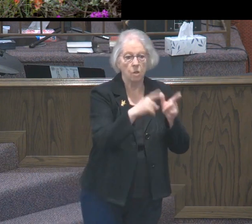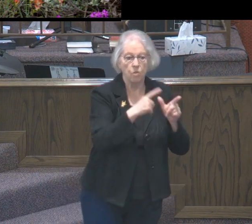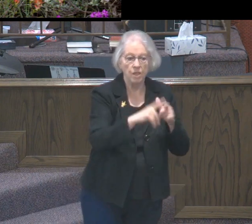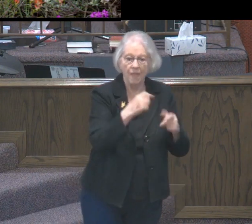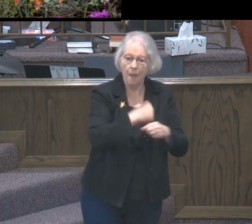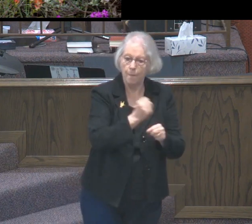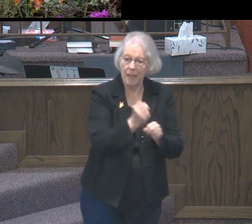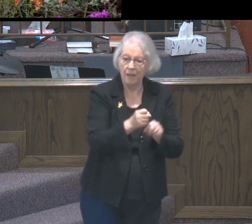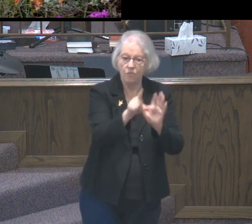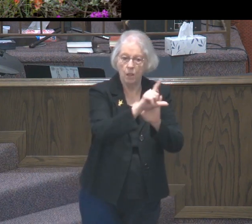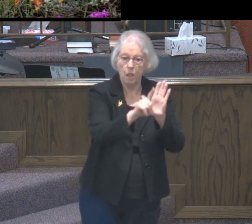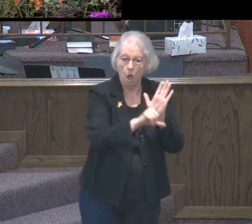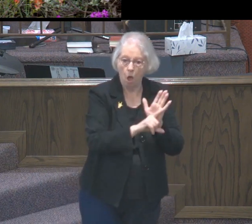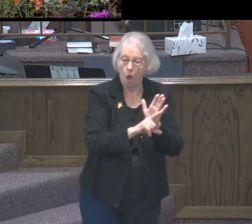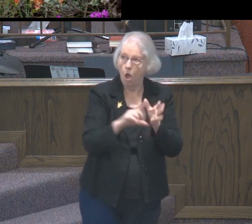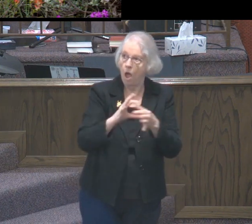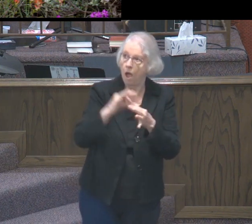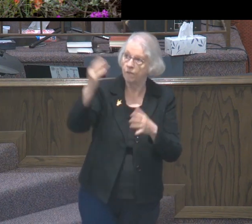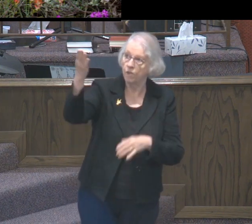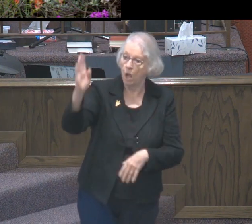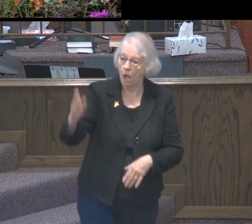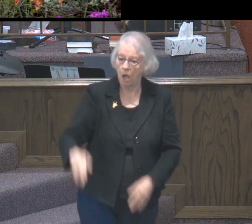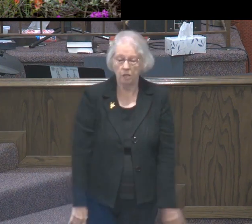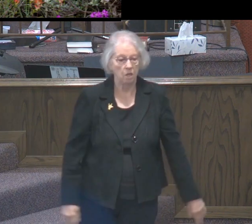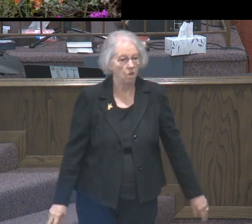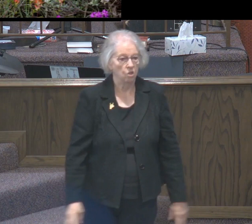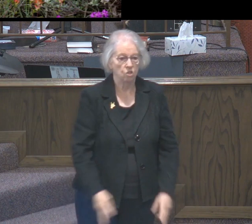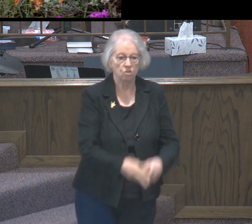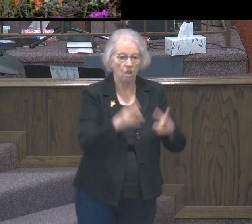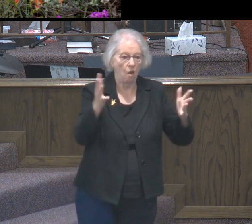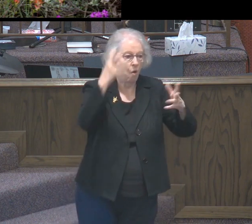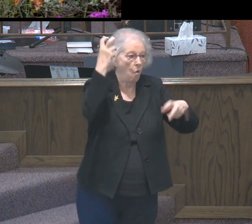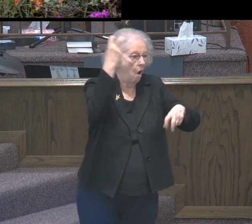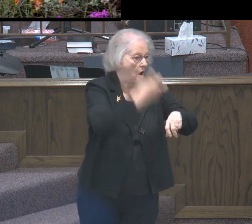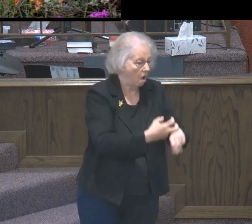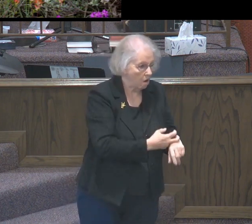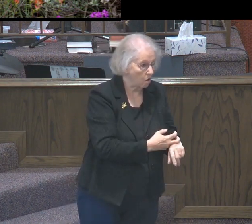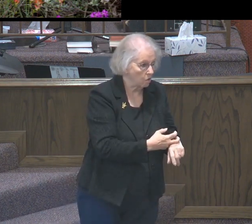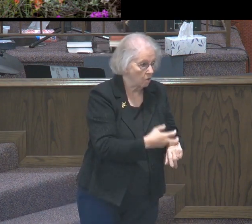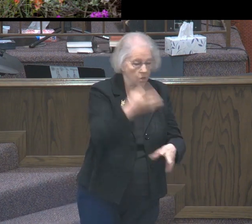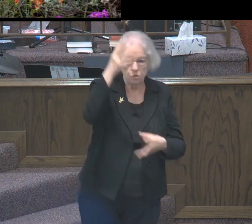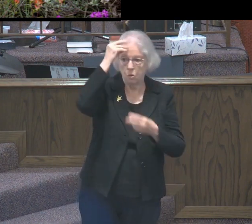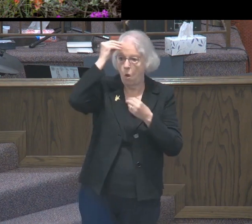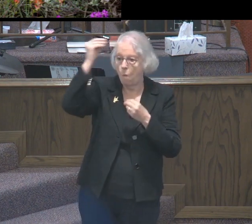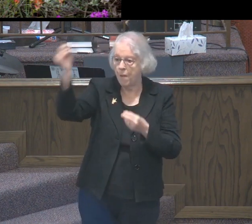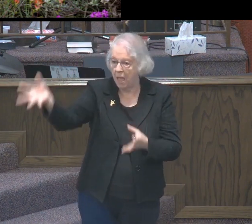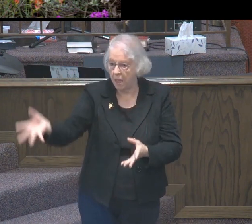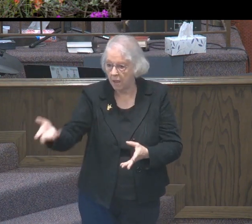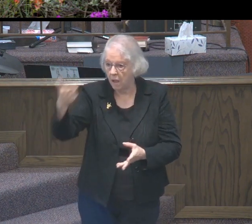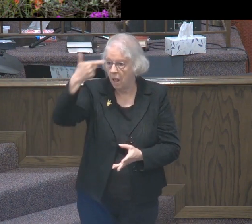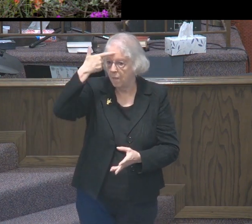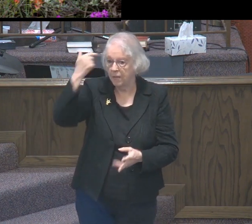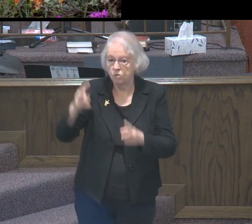and obeyed. He says very clearly, verse 17, do not think that I came